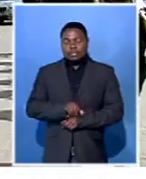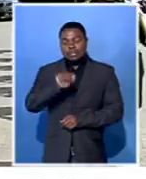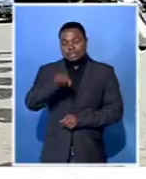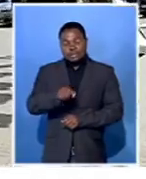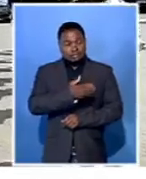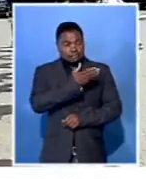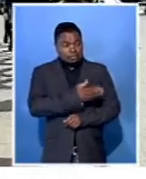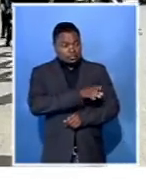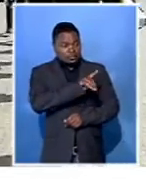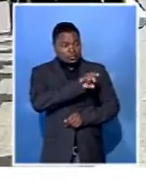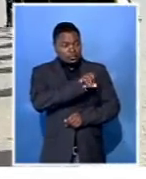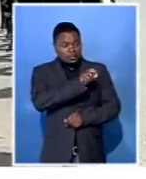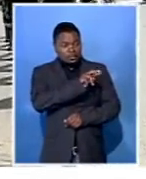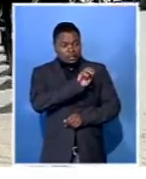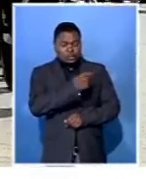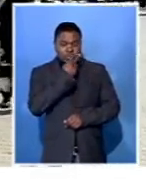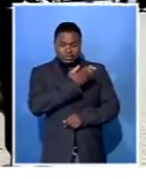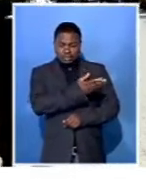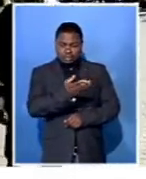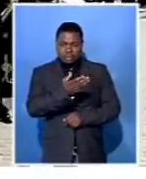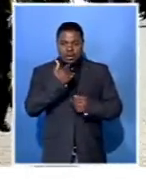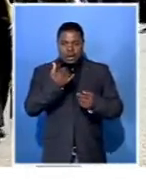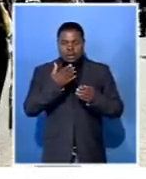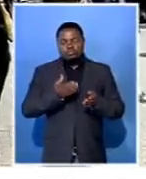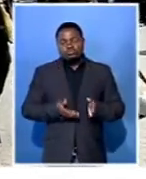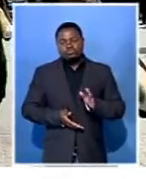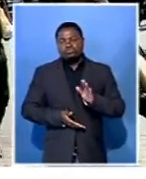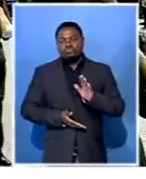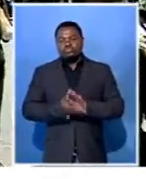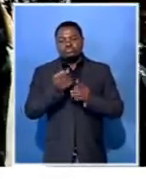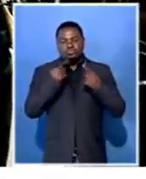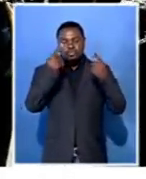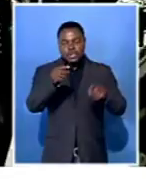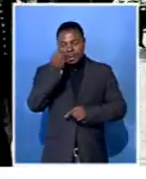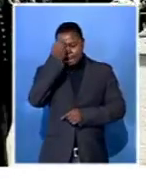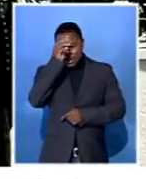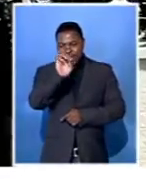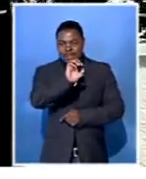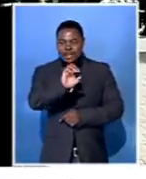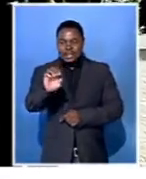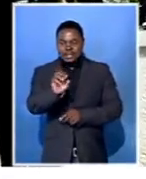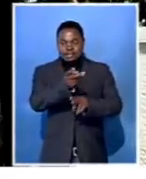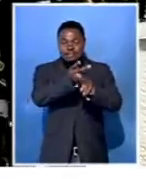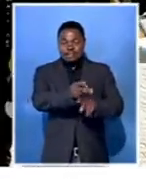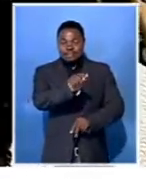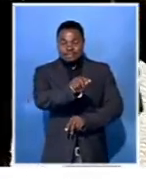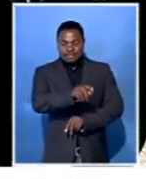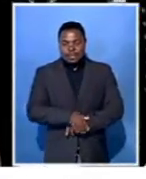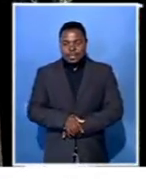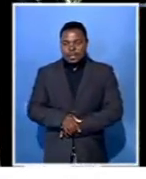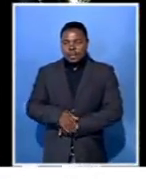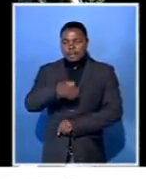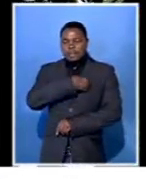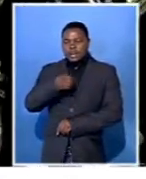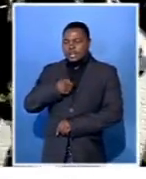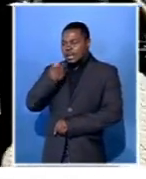Desiree, is those, of course, the cortege that is leaving for the Pretoria East Cemetery. And as we heard from the president there,